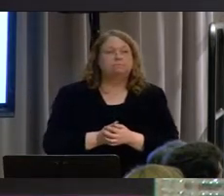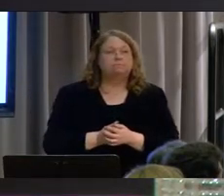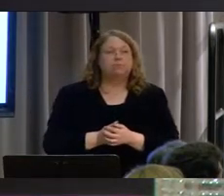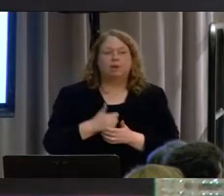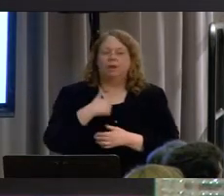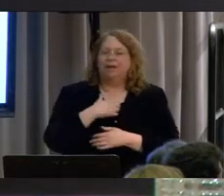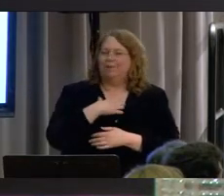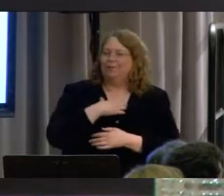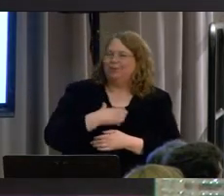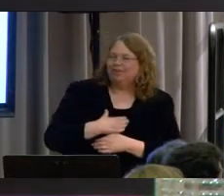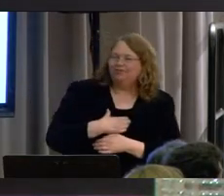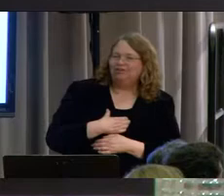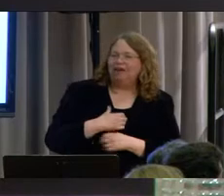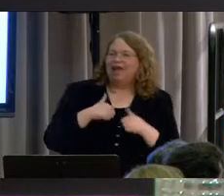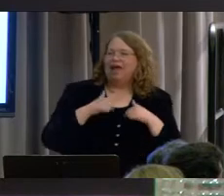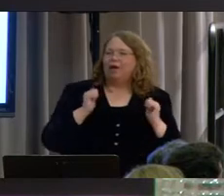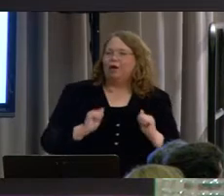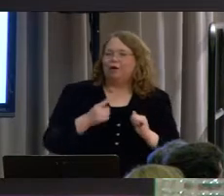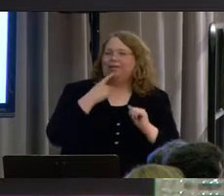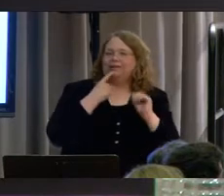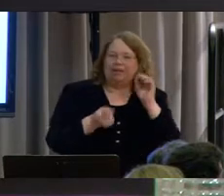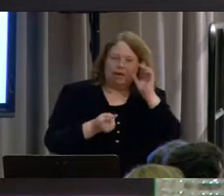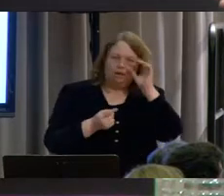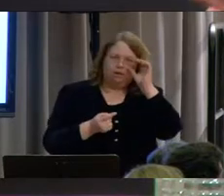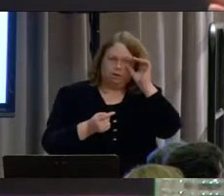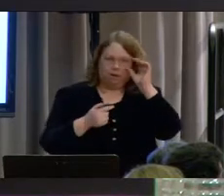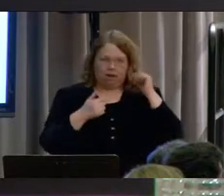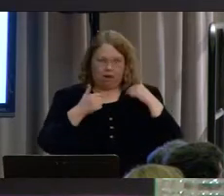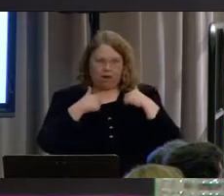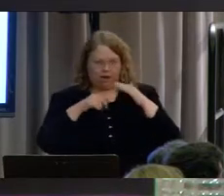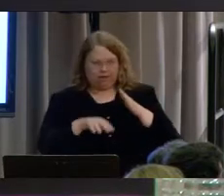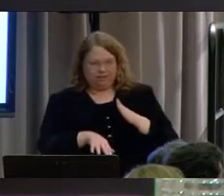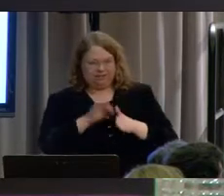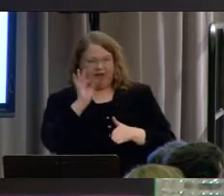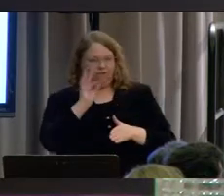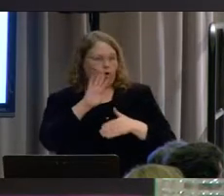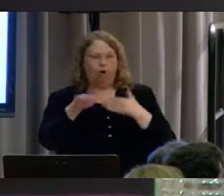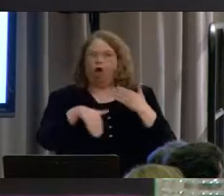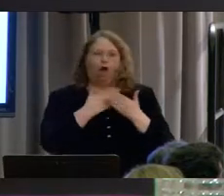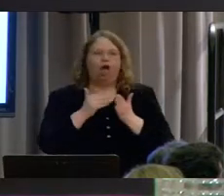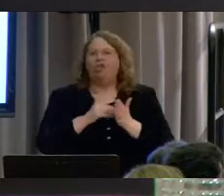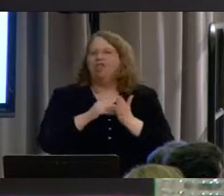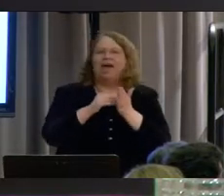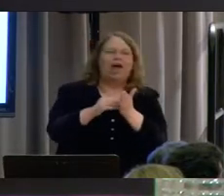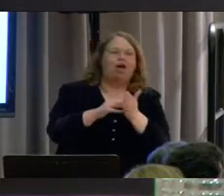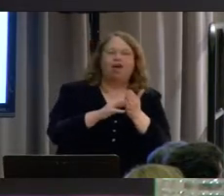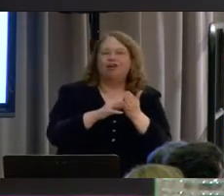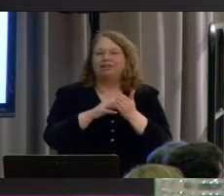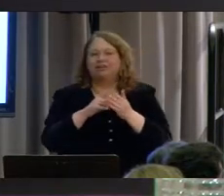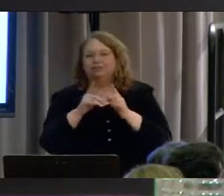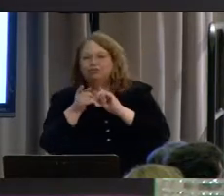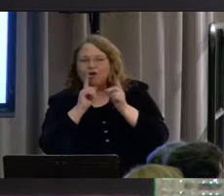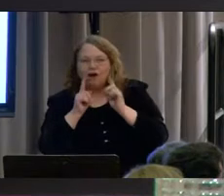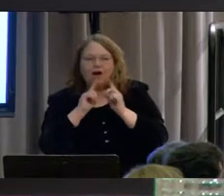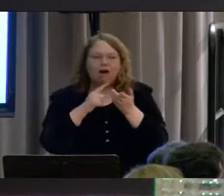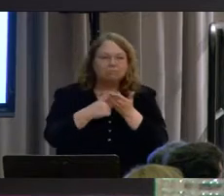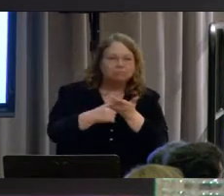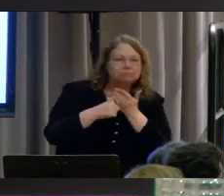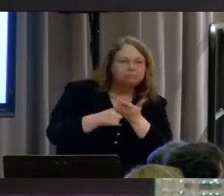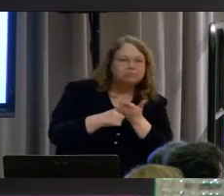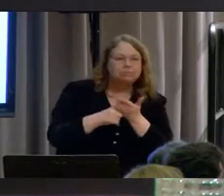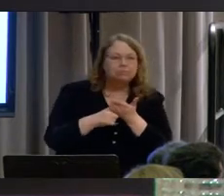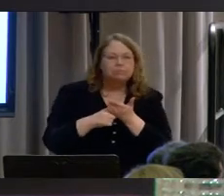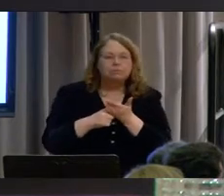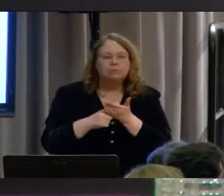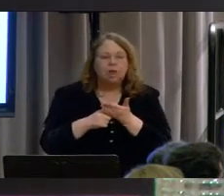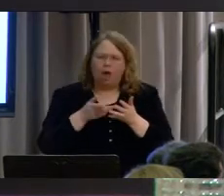I wish I could say that I had discovered in all these thousands of conversations a